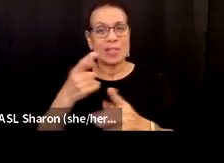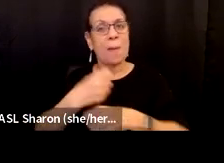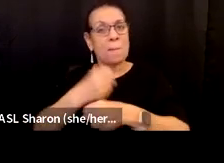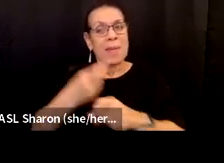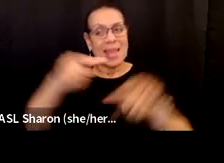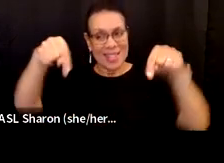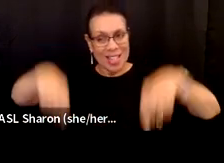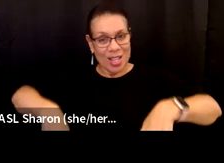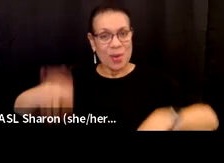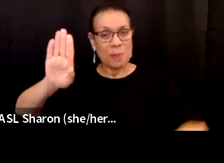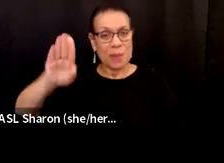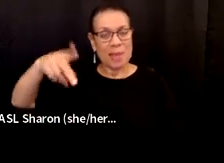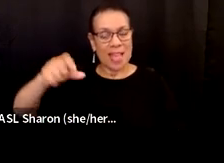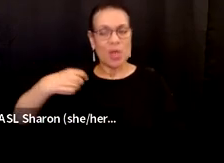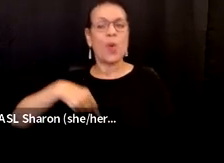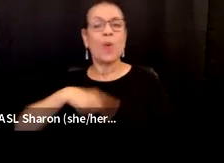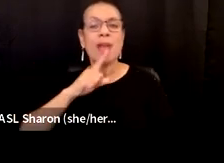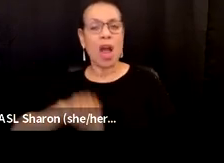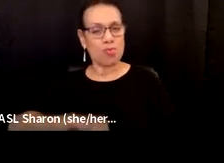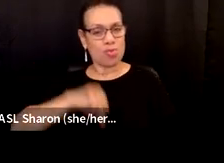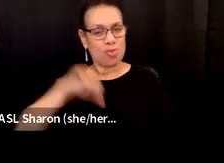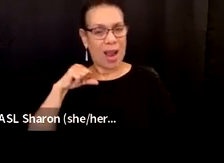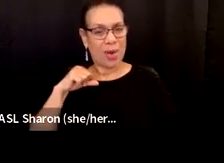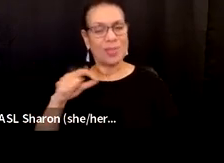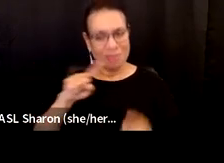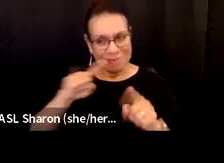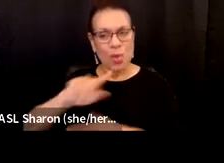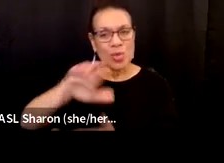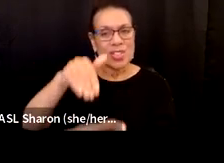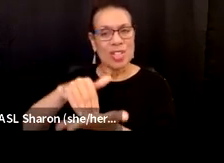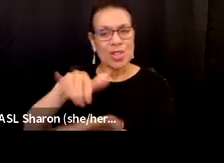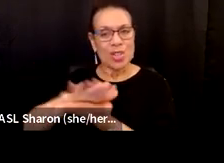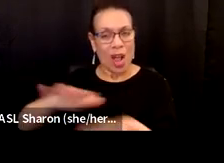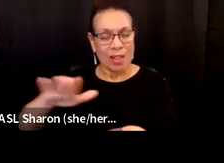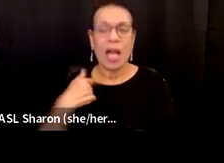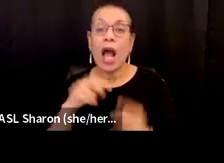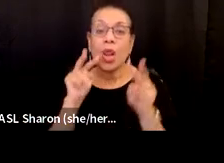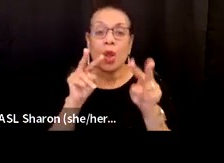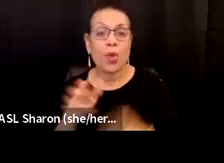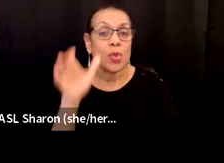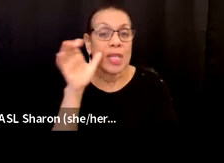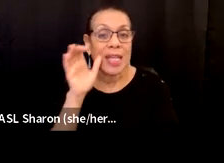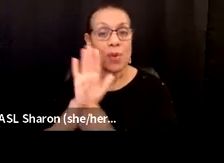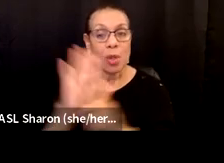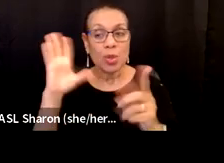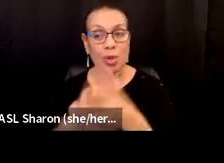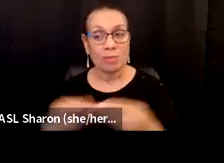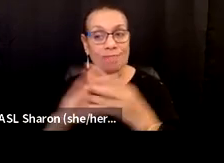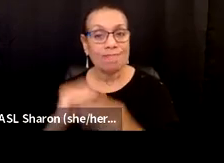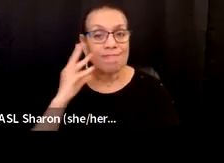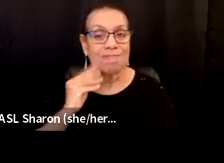schools you make us proud at center college i cannot wait to hear about your college experience